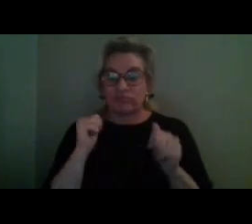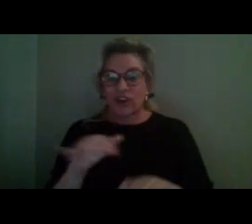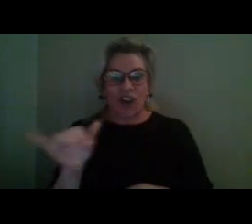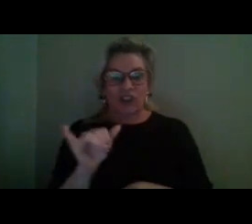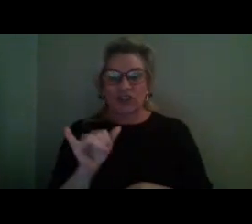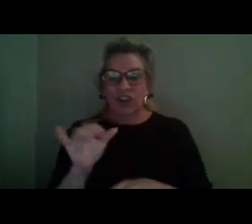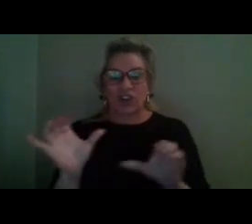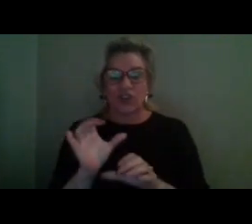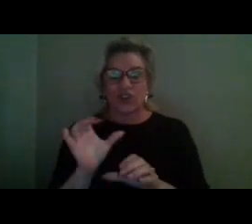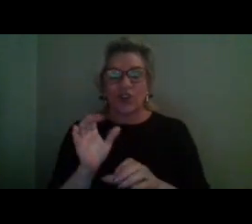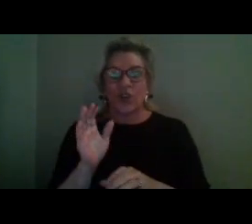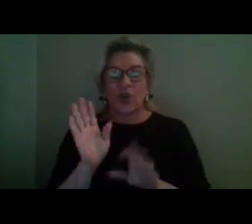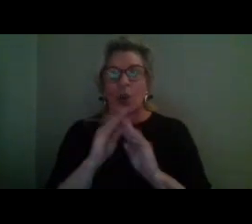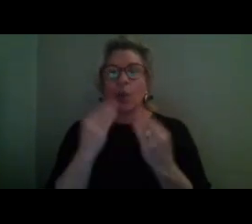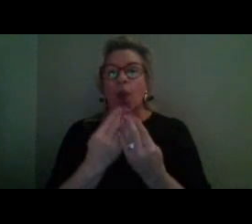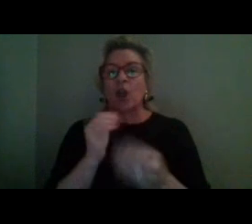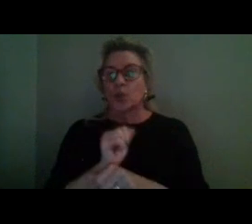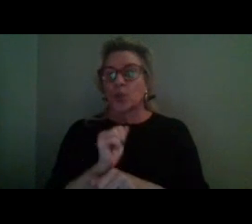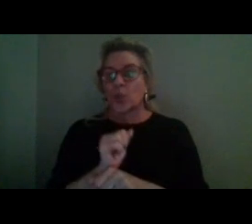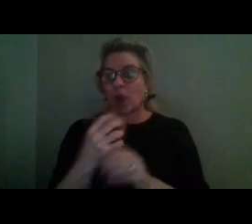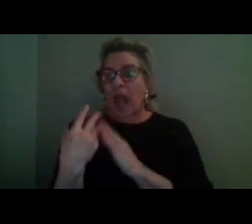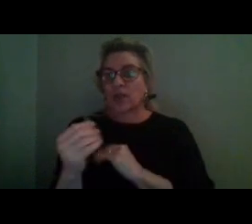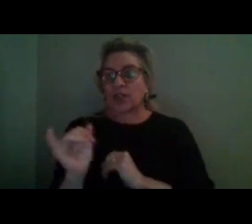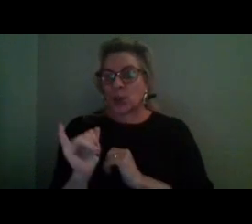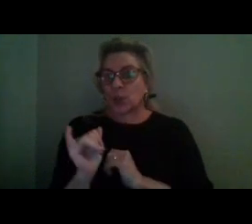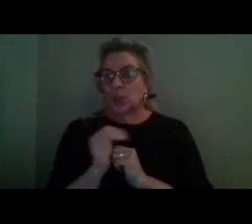do branch workshops, that kind of thing.